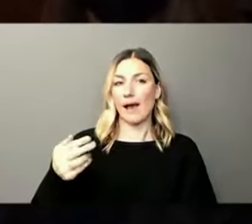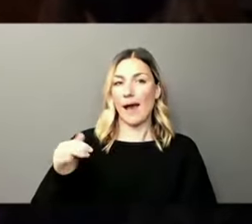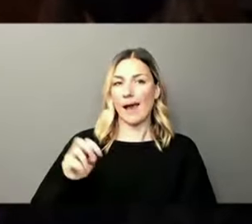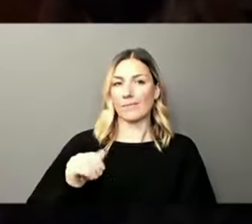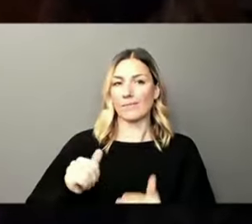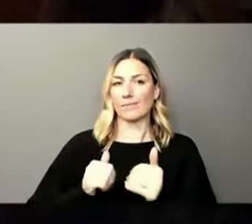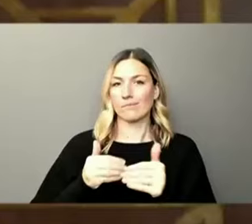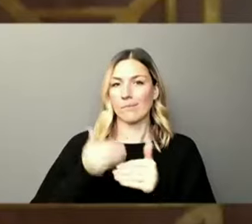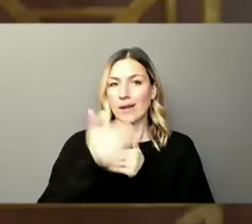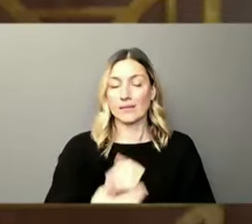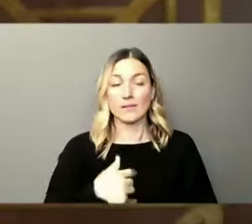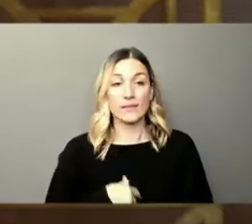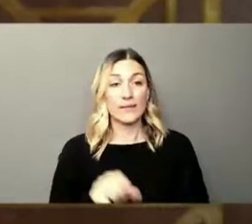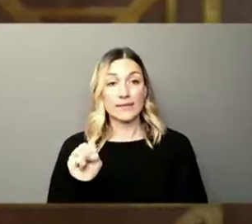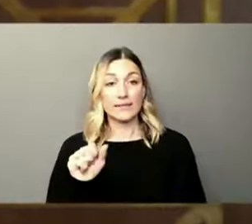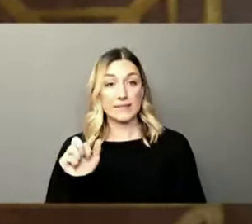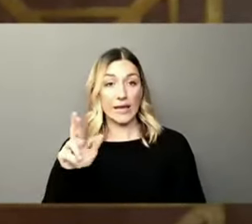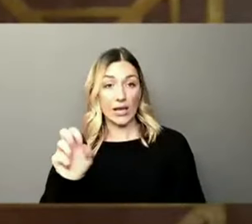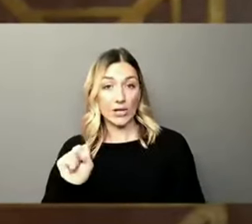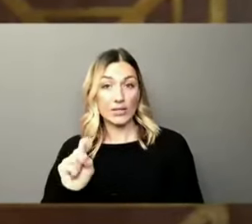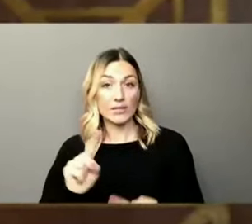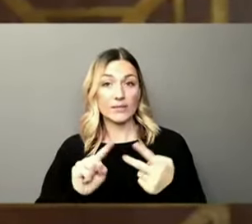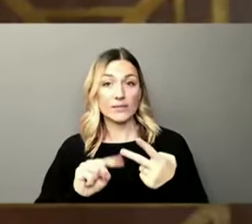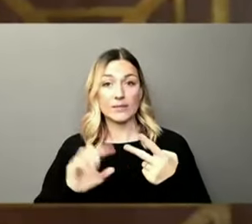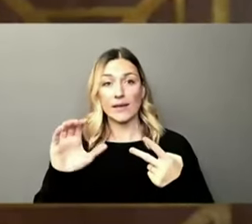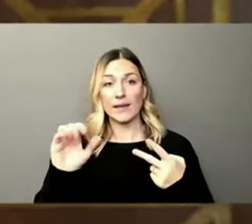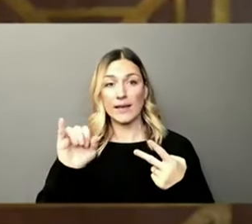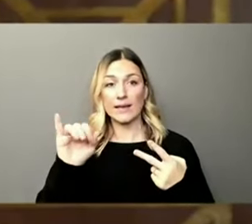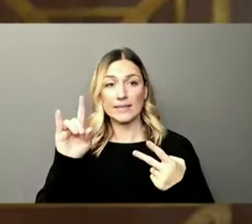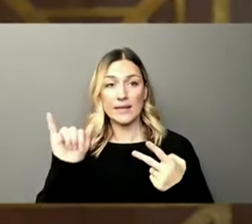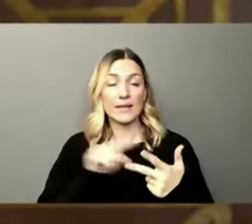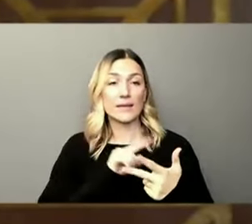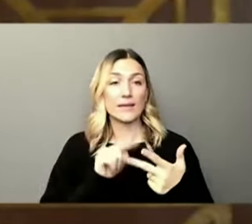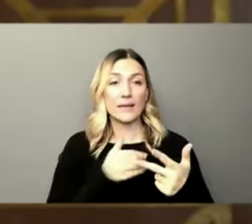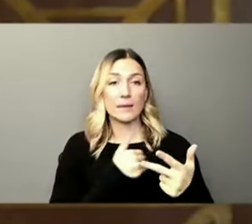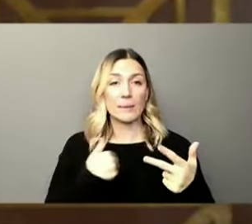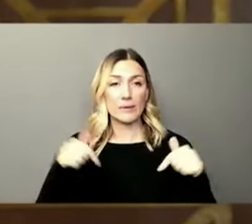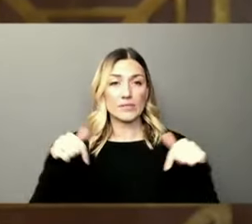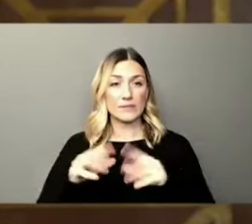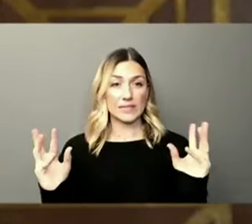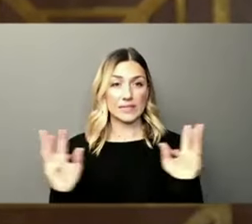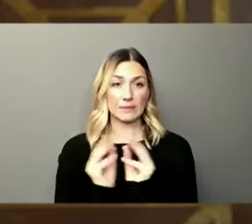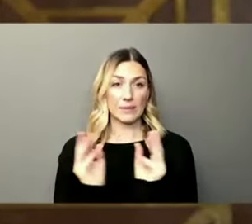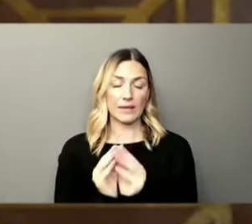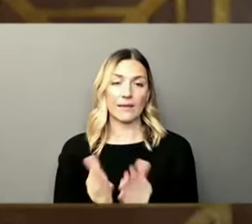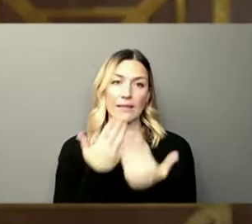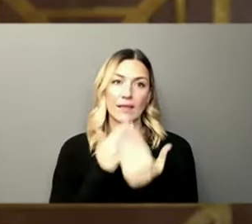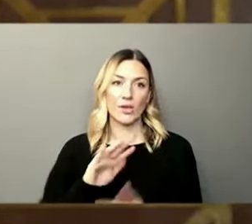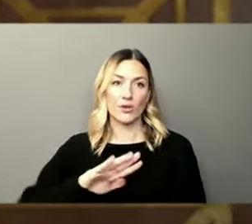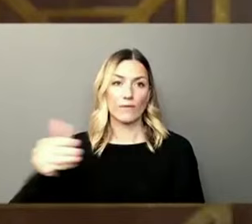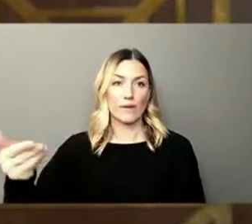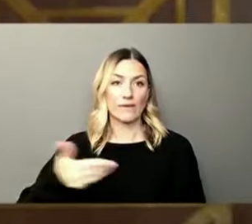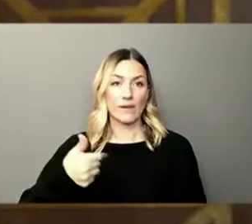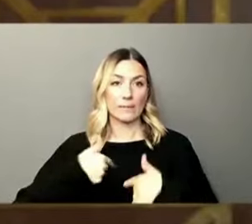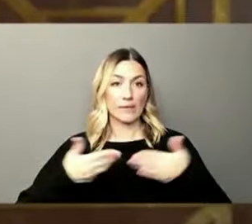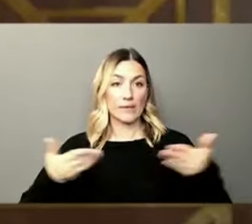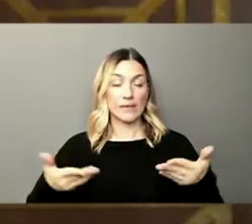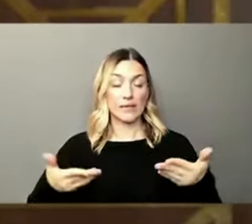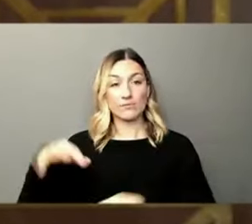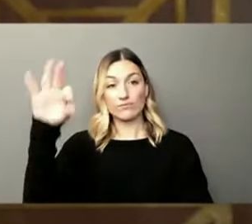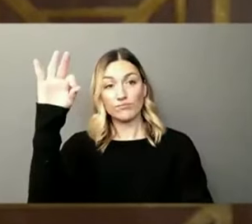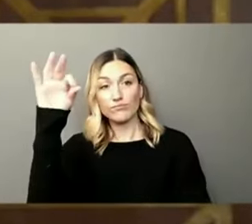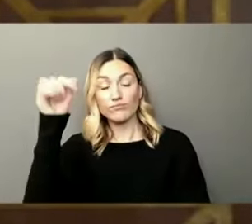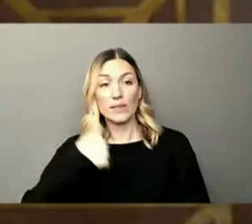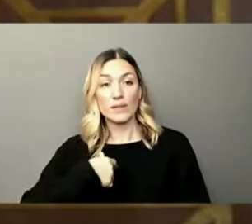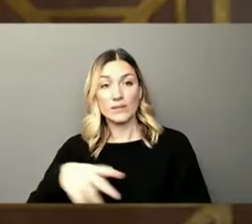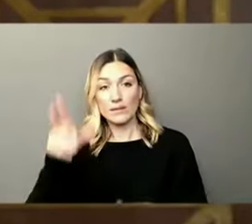Chairman Sanders, Ranking Member Cassidy, and members of the committee, thank you for inviting me here to testify. It's an honor